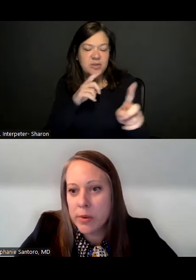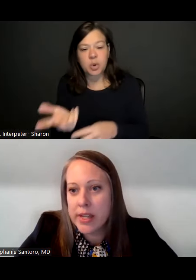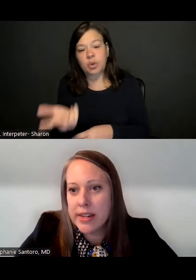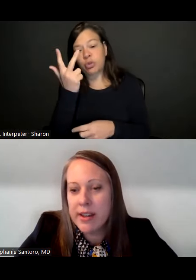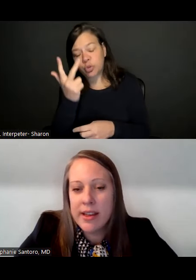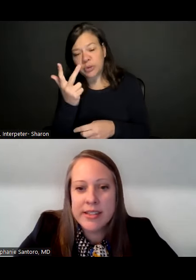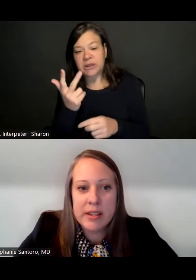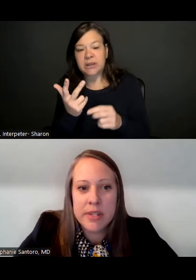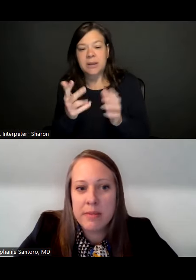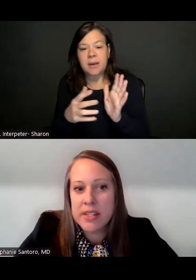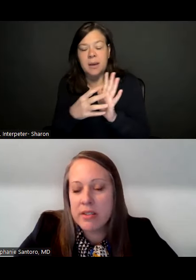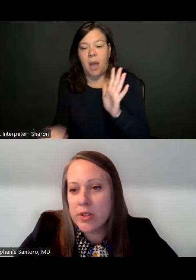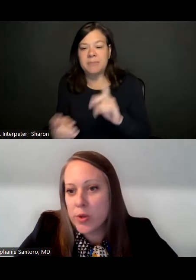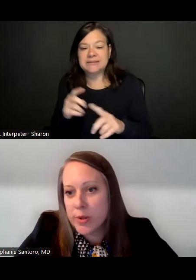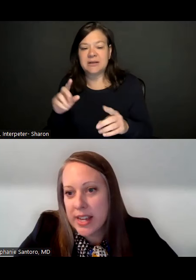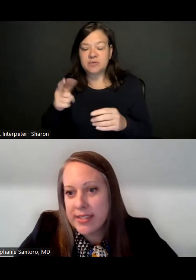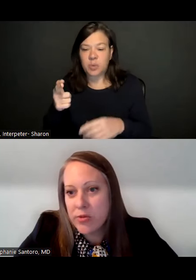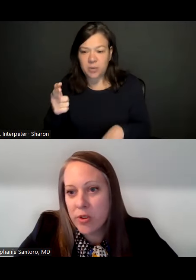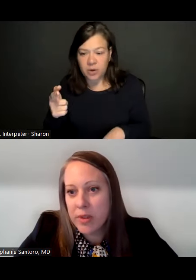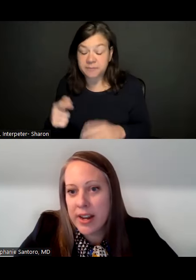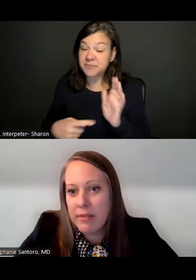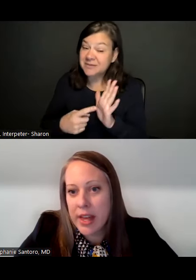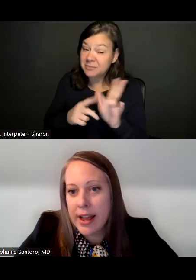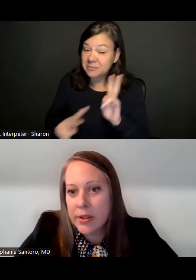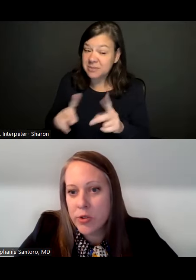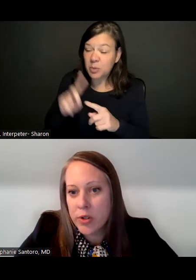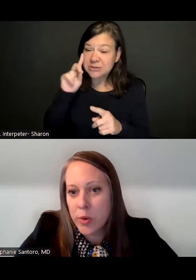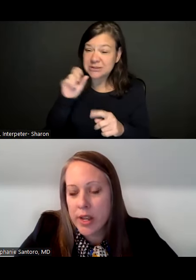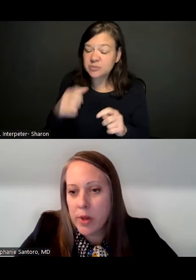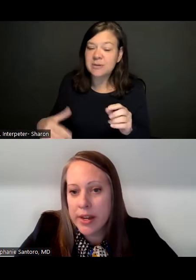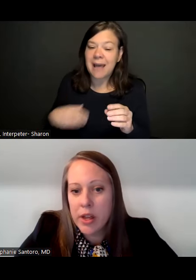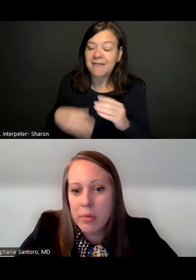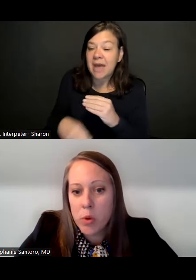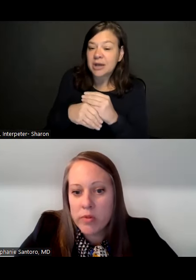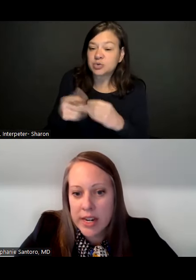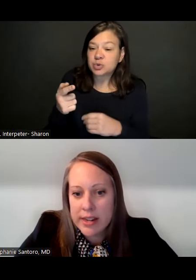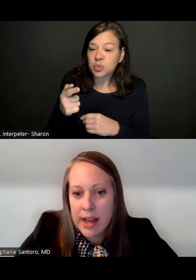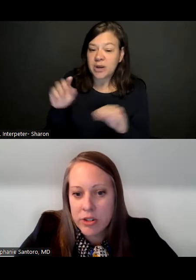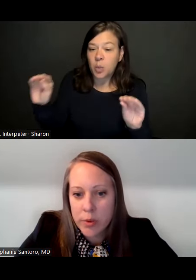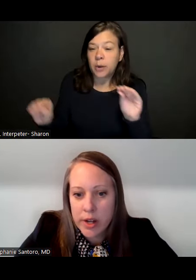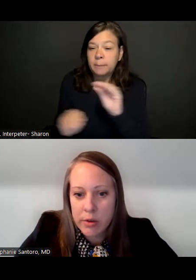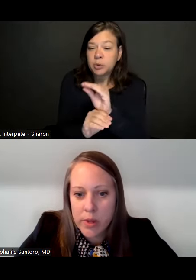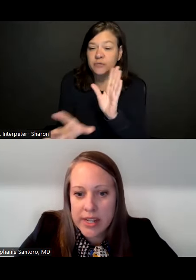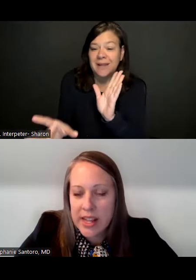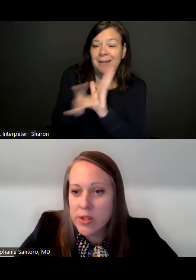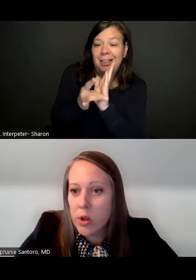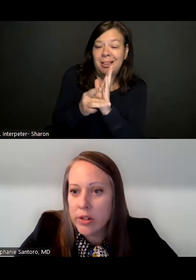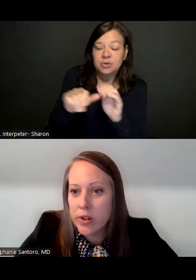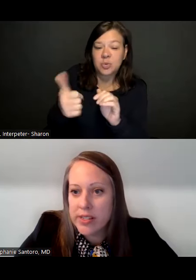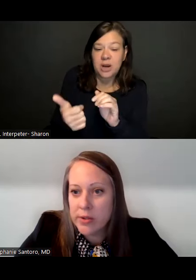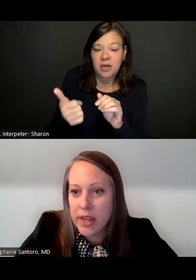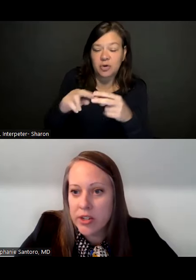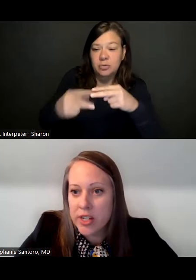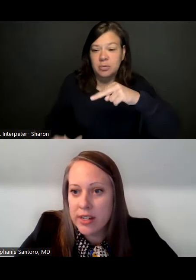of 21. Sometimes individuals with Down syndrome can have that extra 21 moved and attached to another one, and that's called